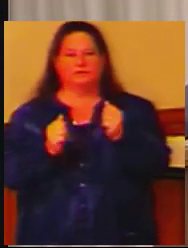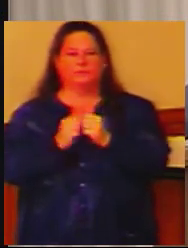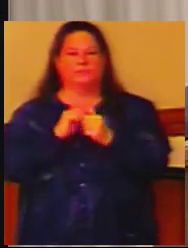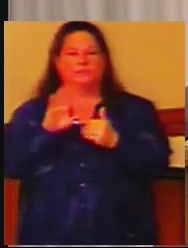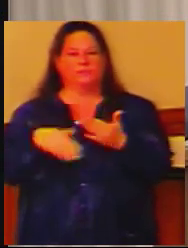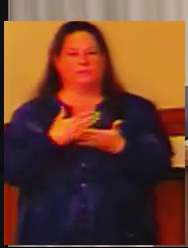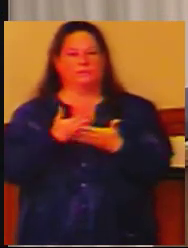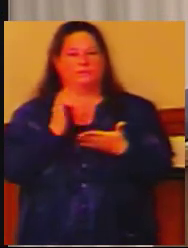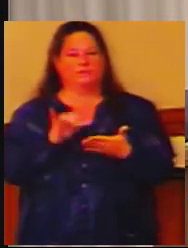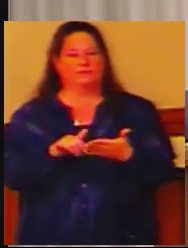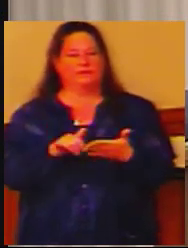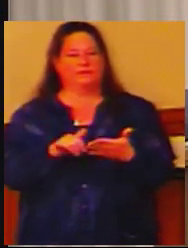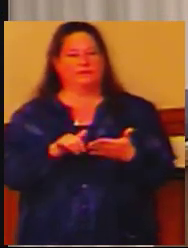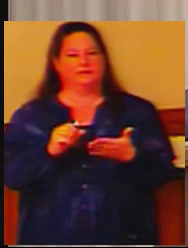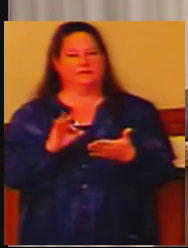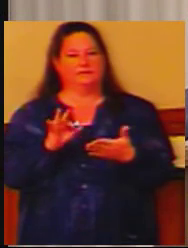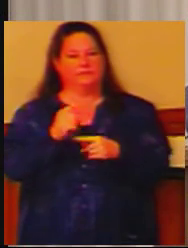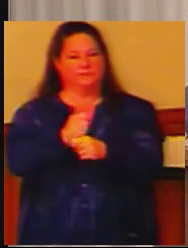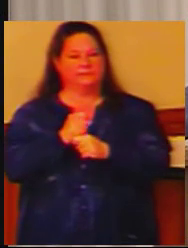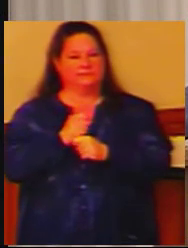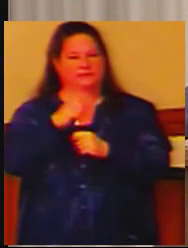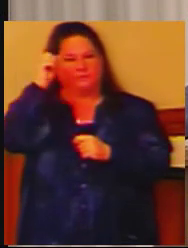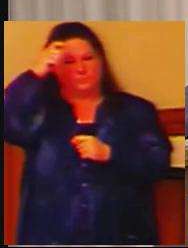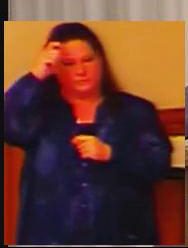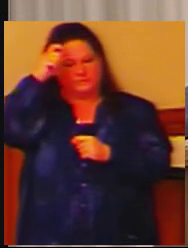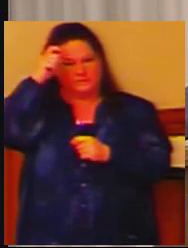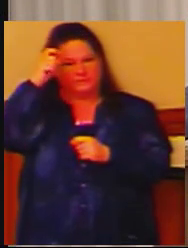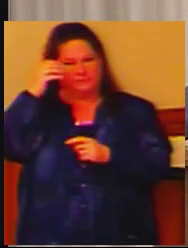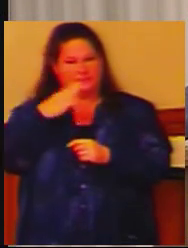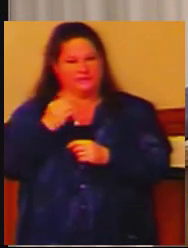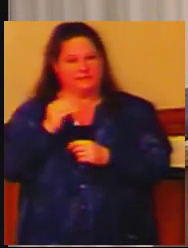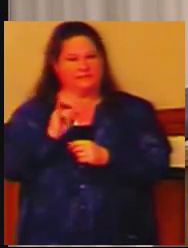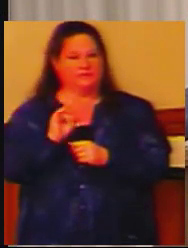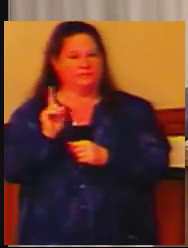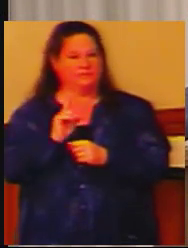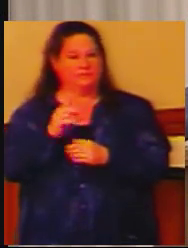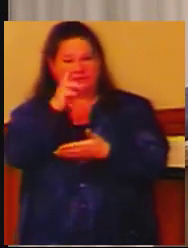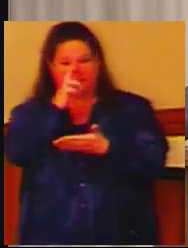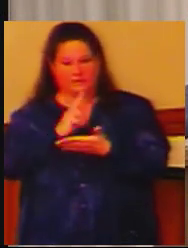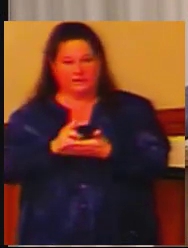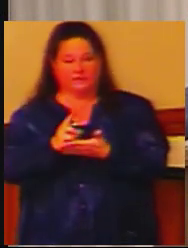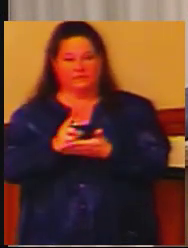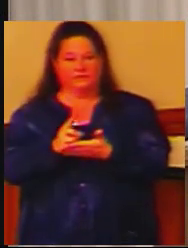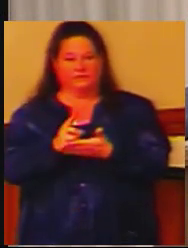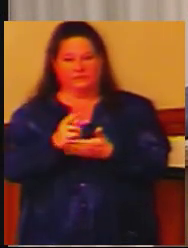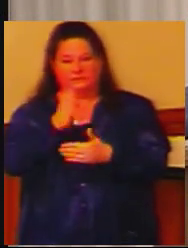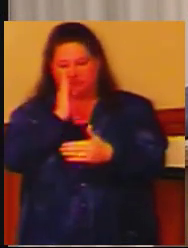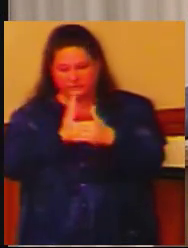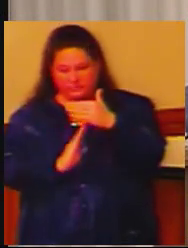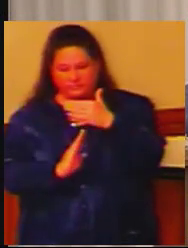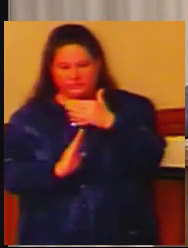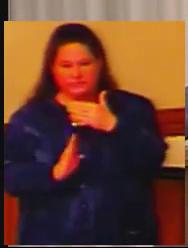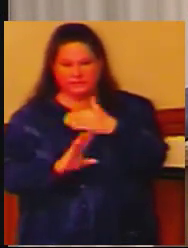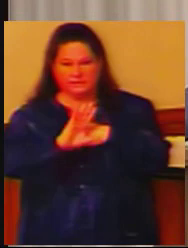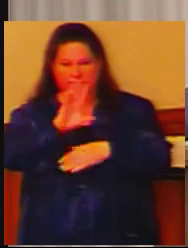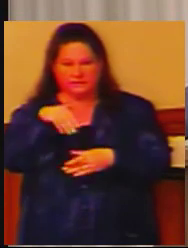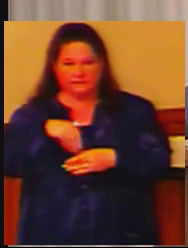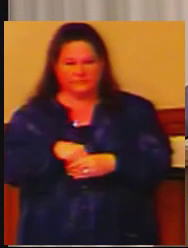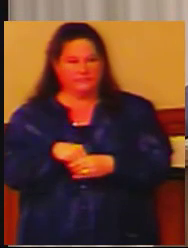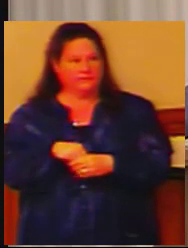said, if you take wisdom, and that's where honor and humility